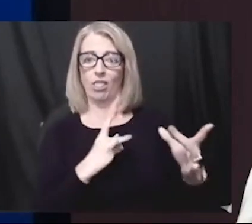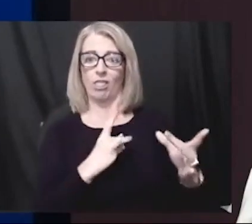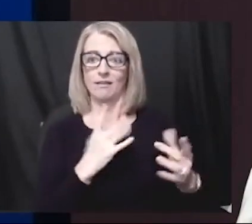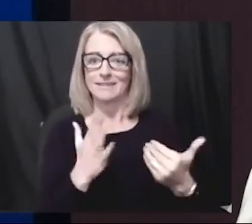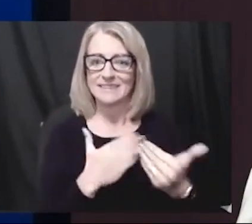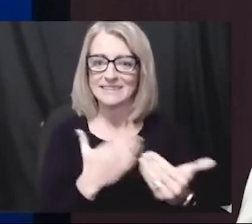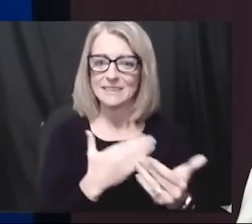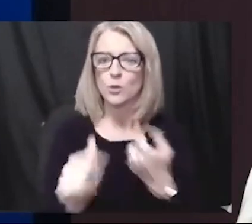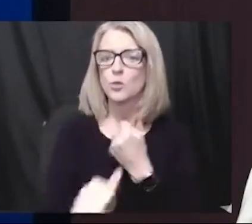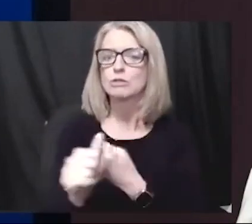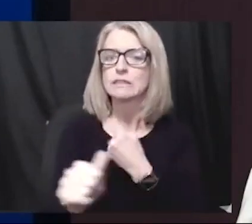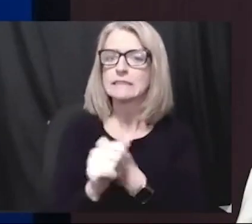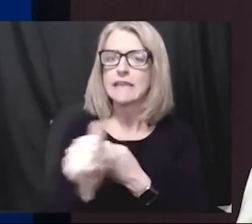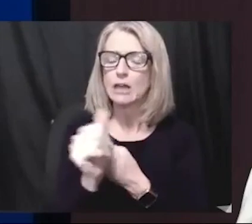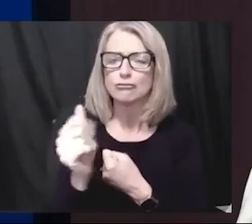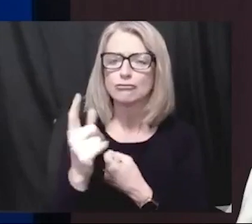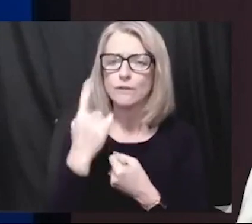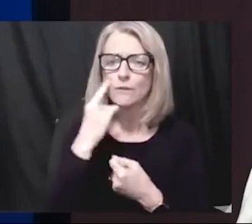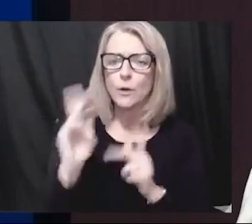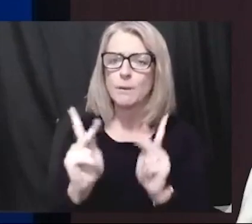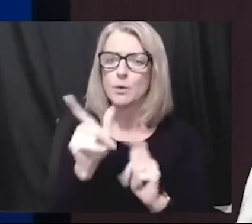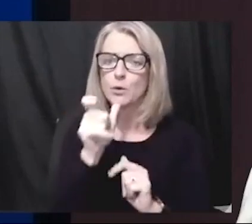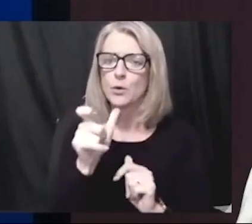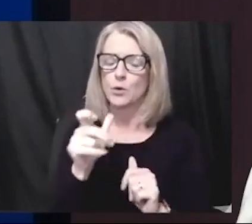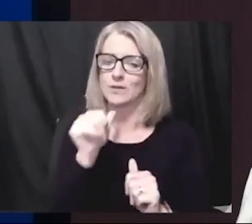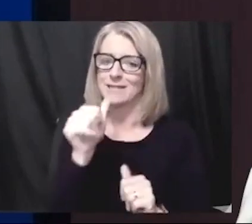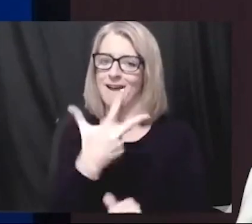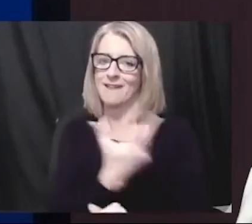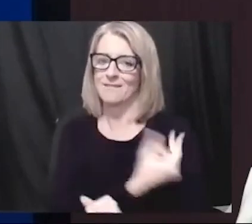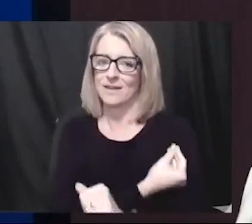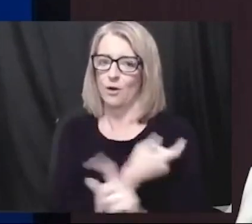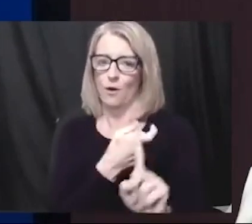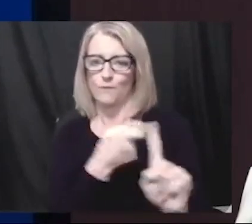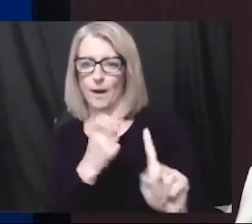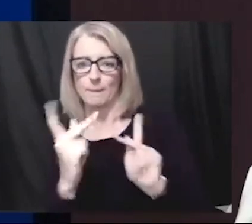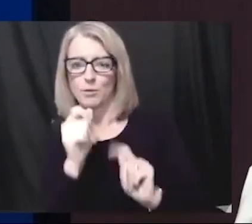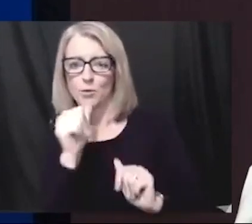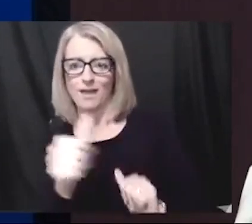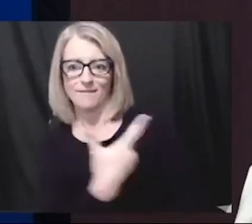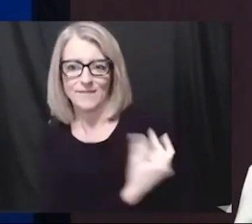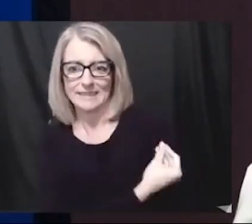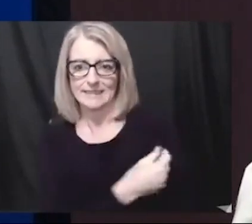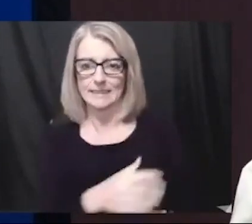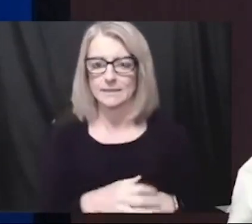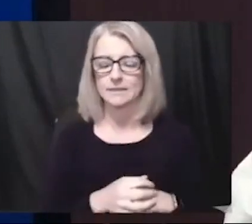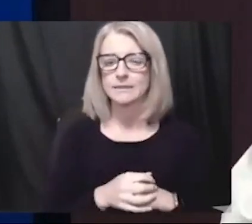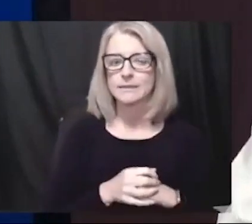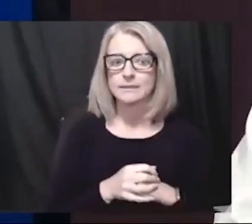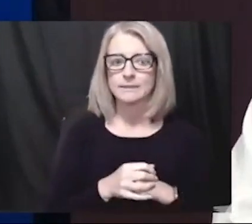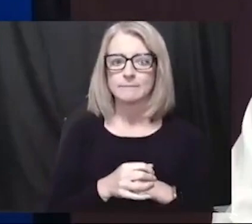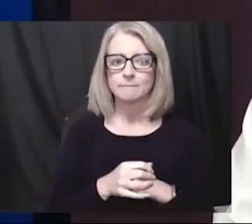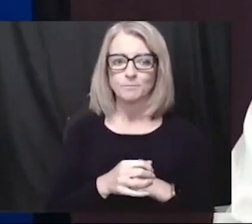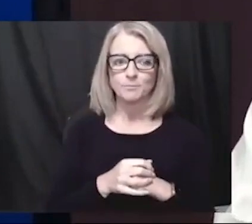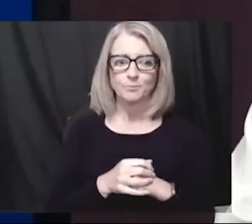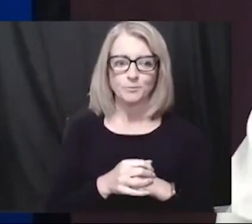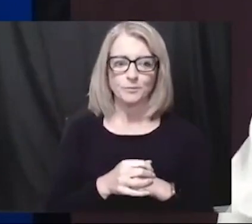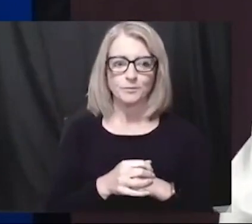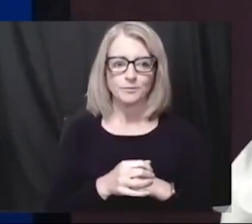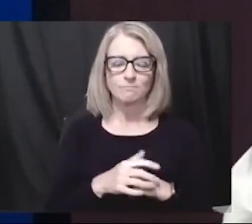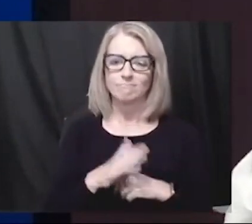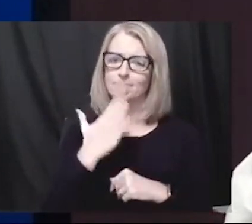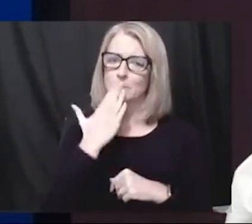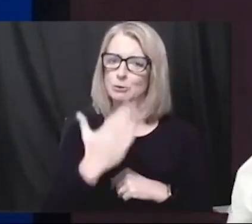the danger lie for people who are unvaccinated or from people who are unvaccinated? Yeah, that's a great